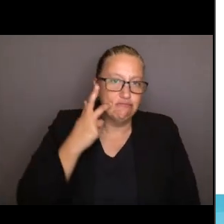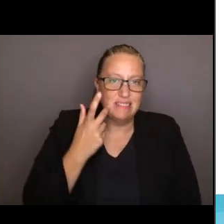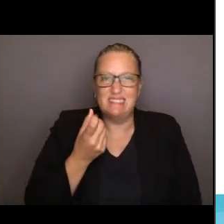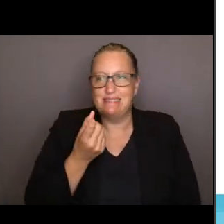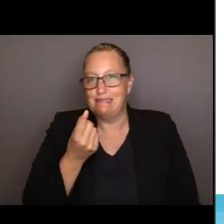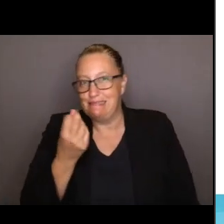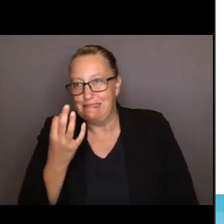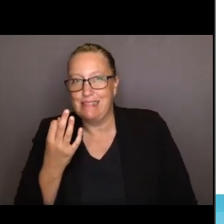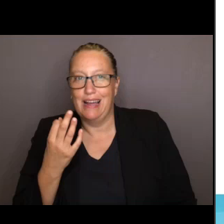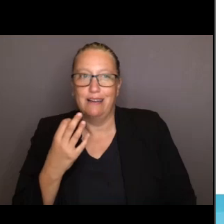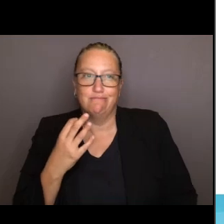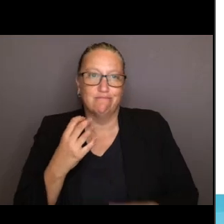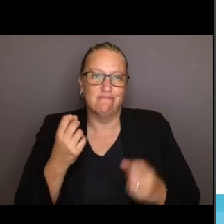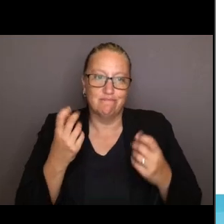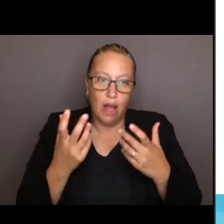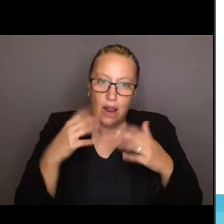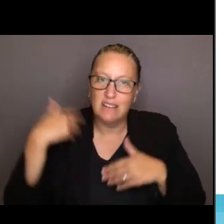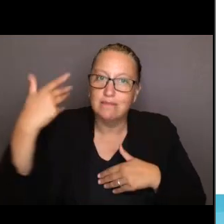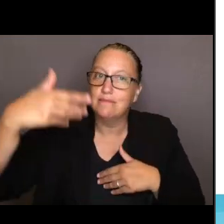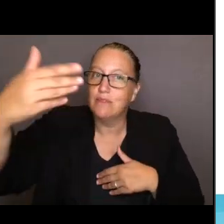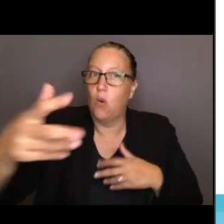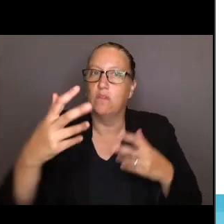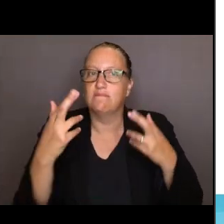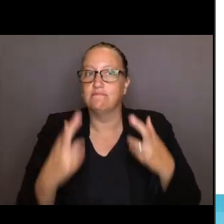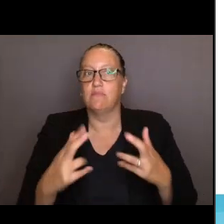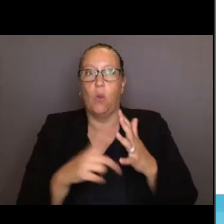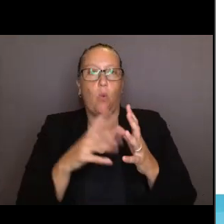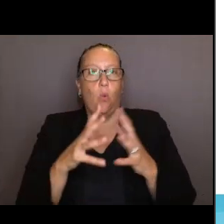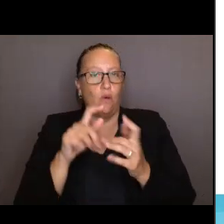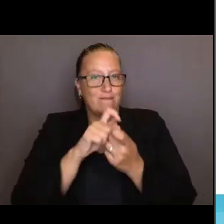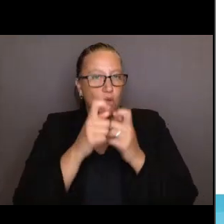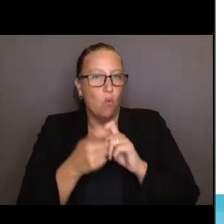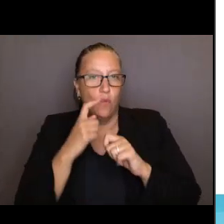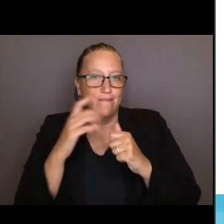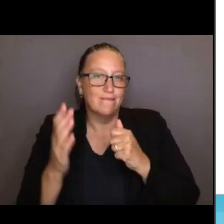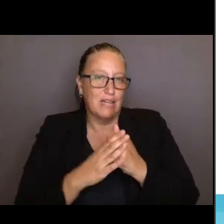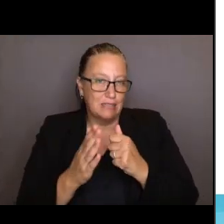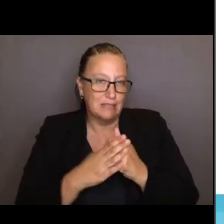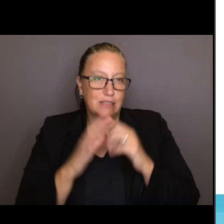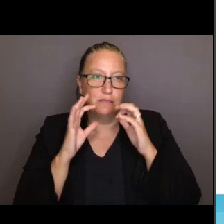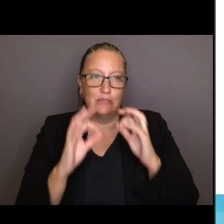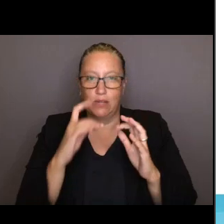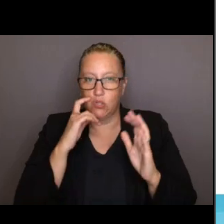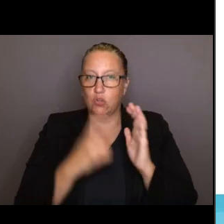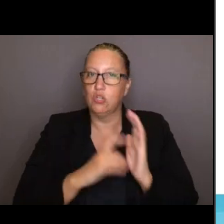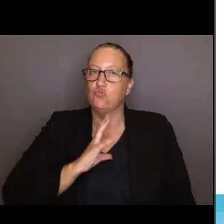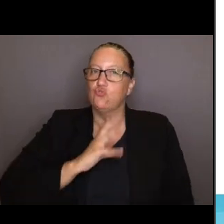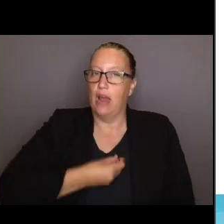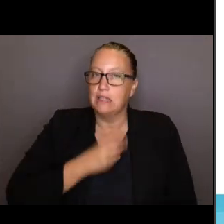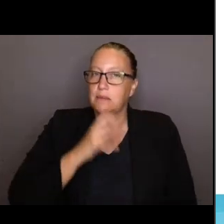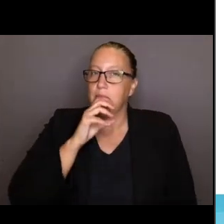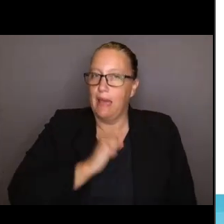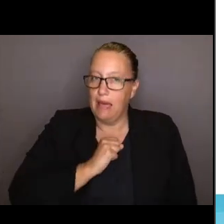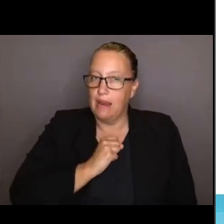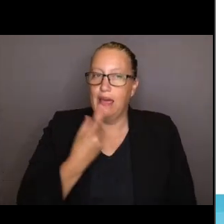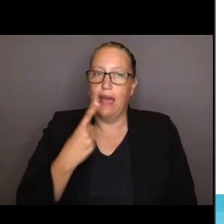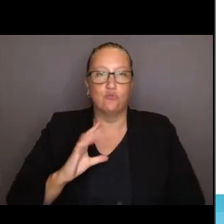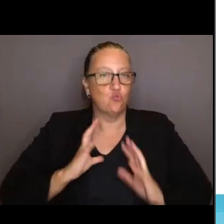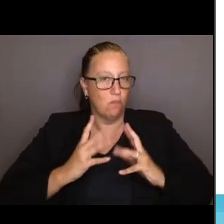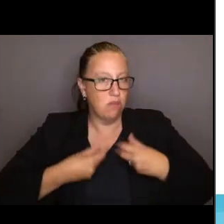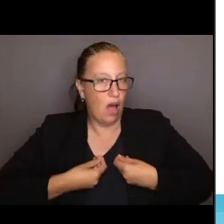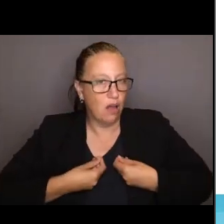anticipated at some point law reform will correct this, especially to acknowledge trans men and non-binary birth parents and